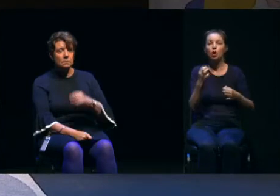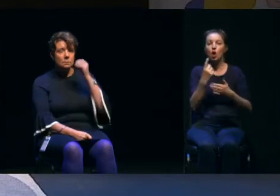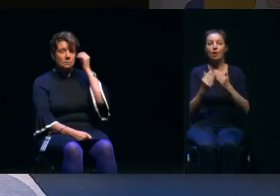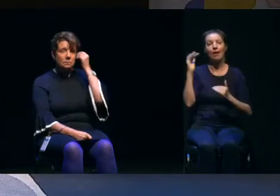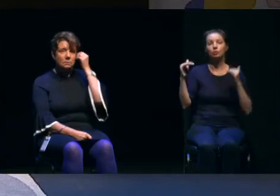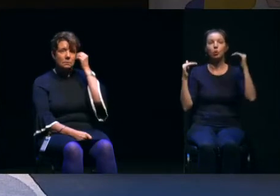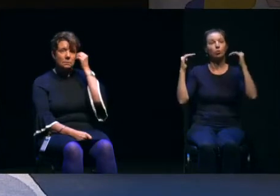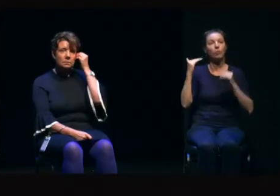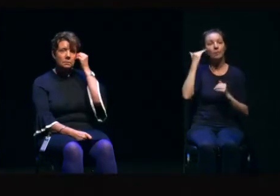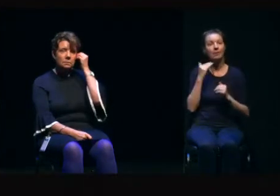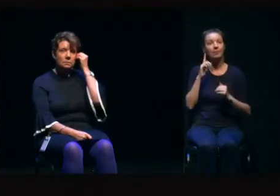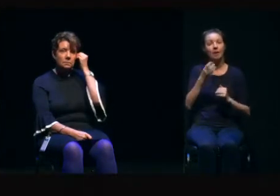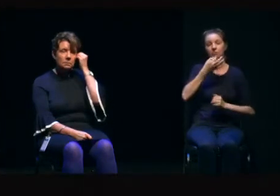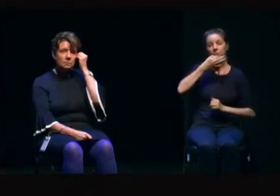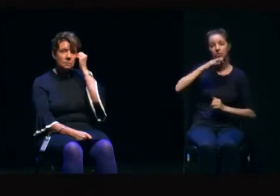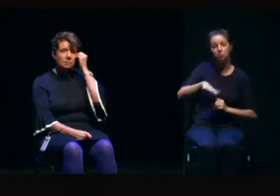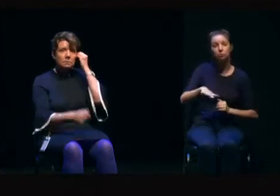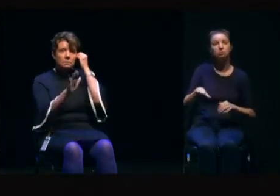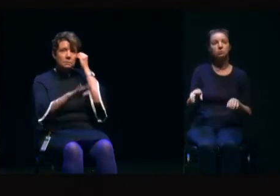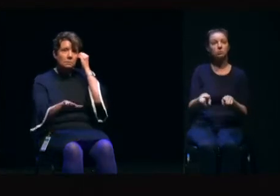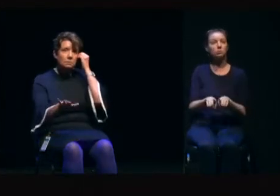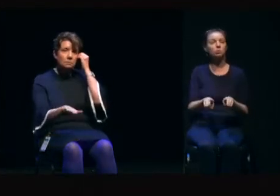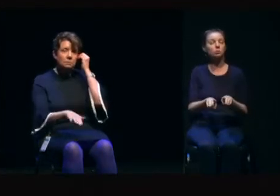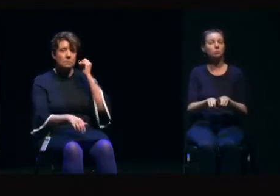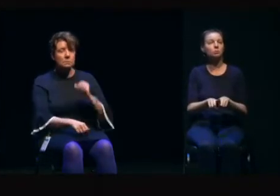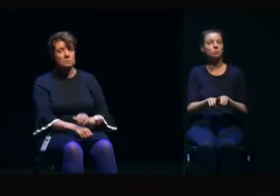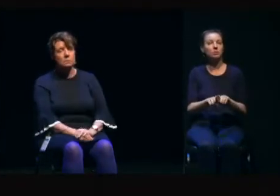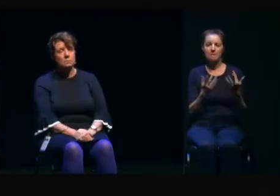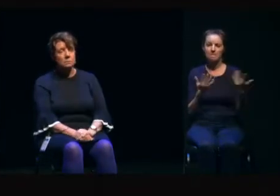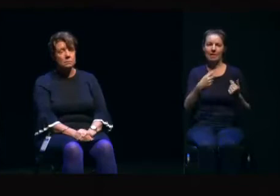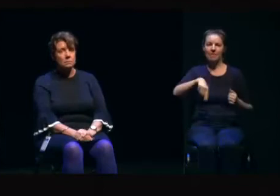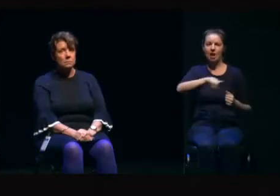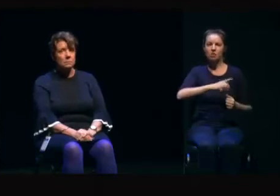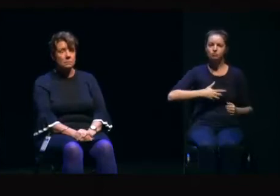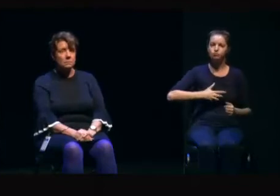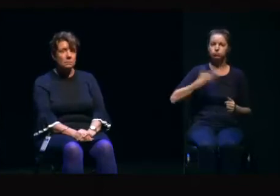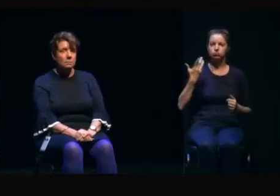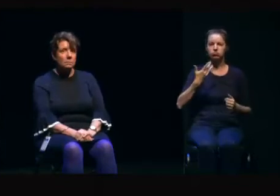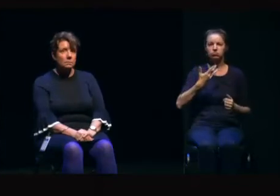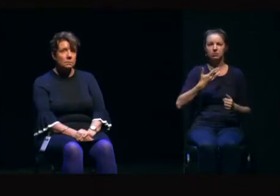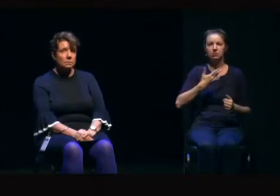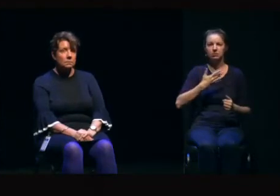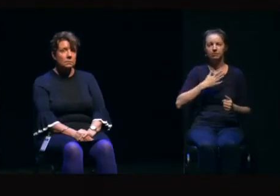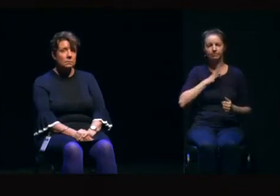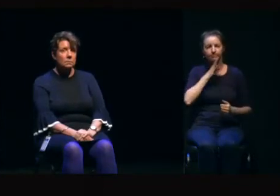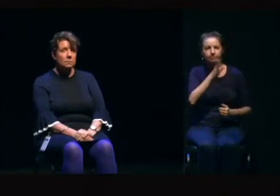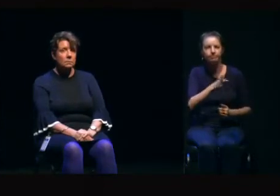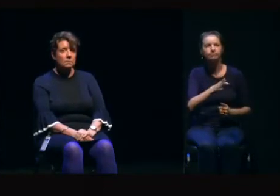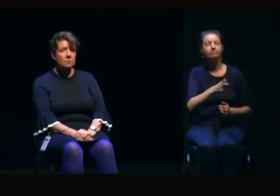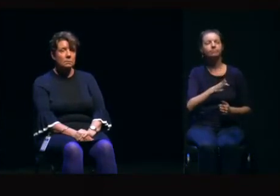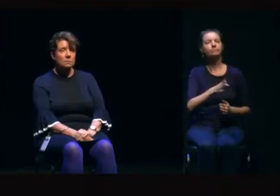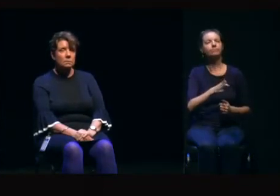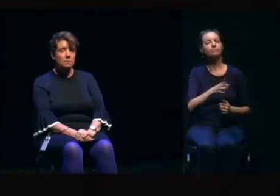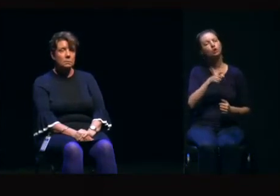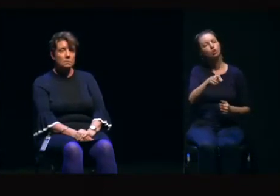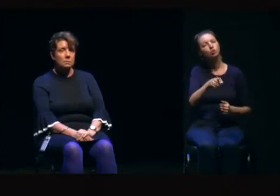women, but children, school children. Children. A lot of us are very upset and very angry. And you